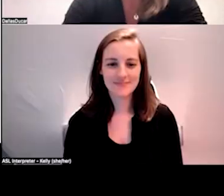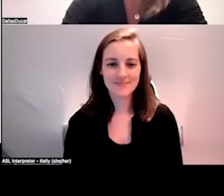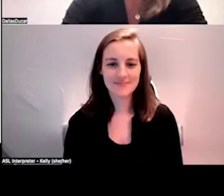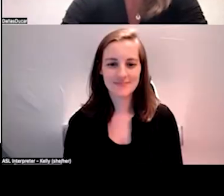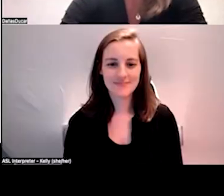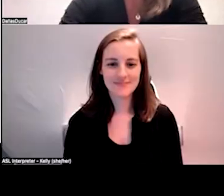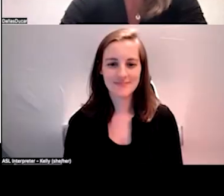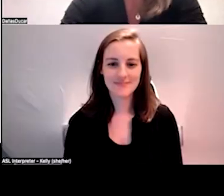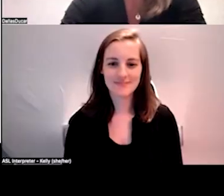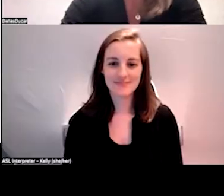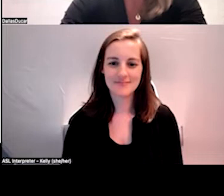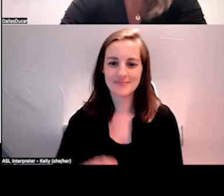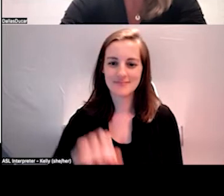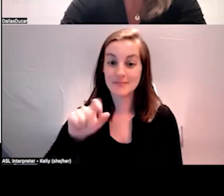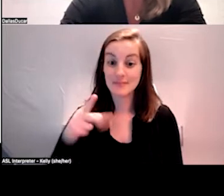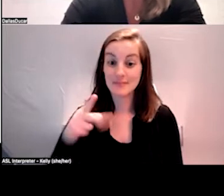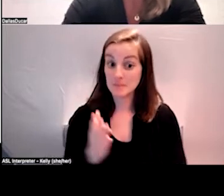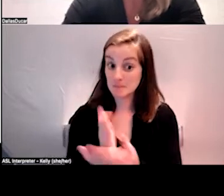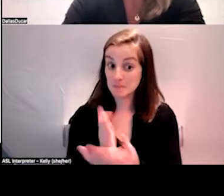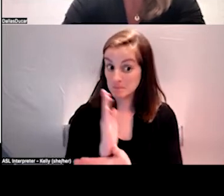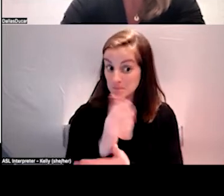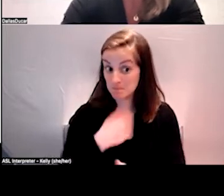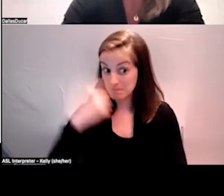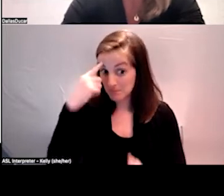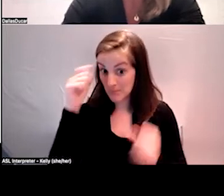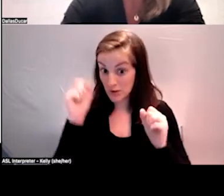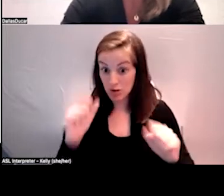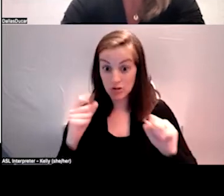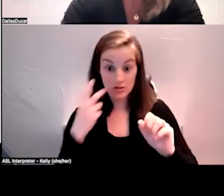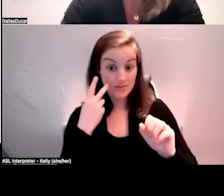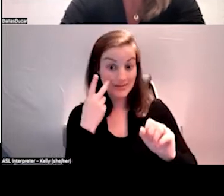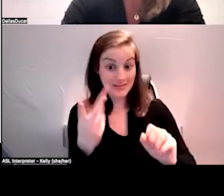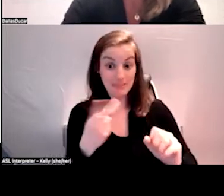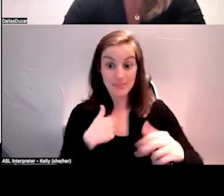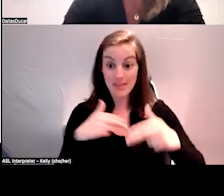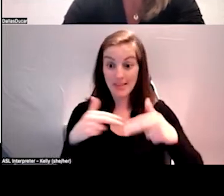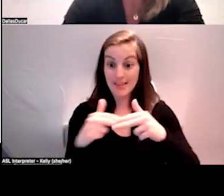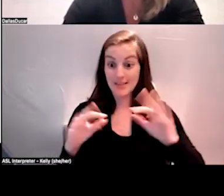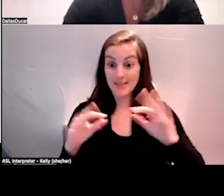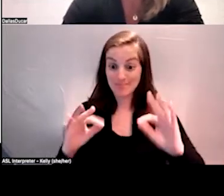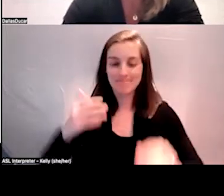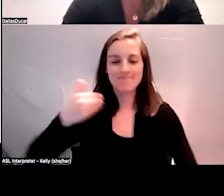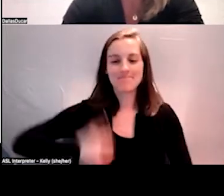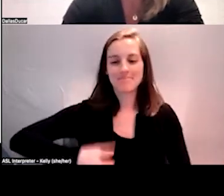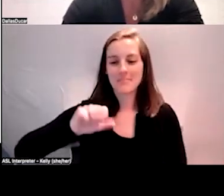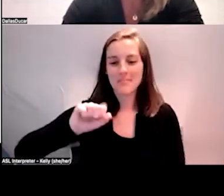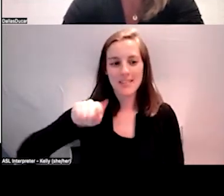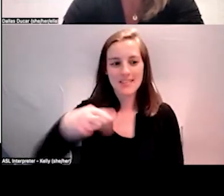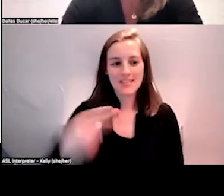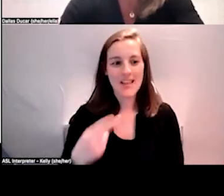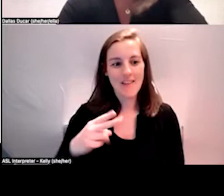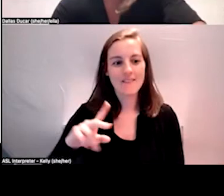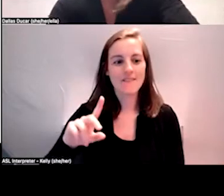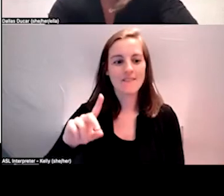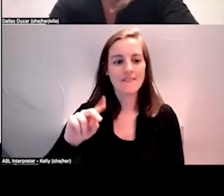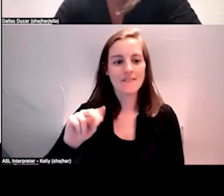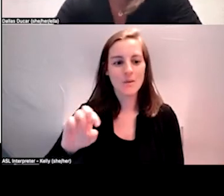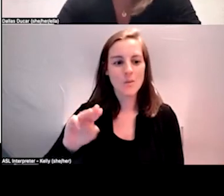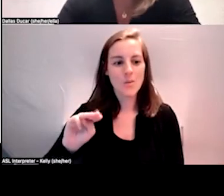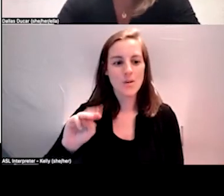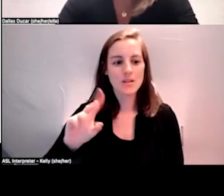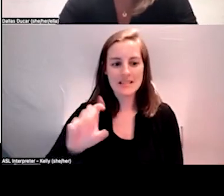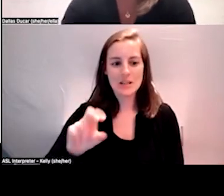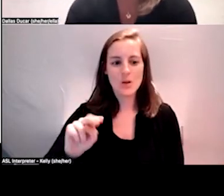Alrighty. I believe that you all should be able to see my screen now. My name is Steph DeNormand. I use they, them